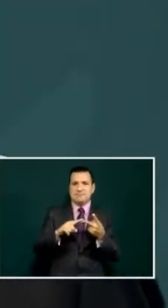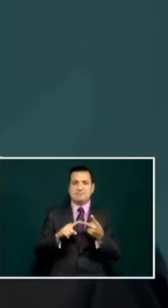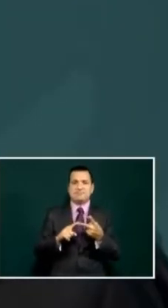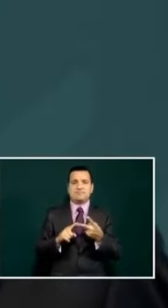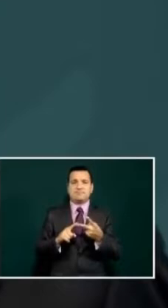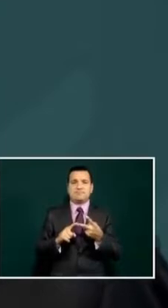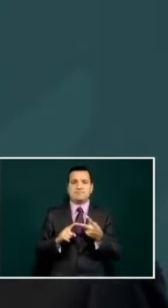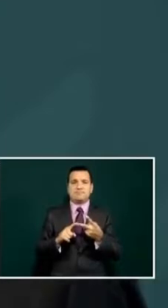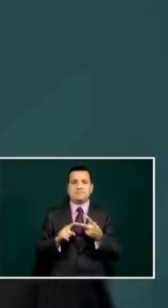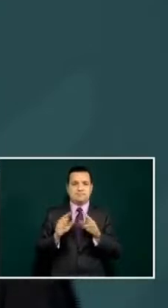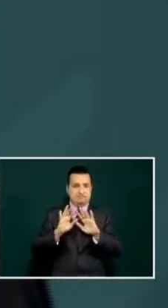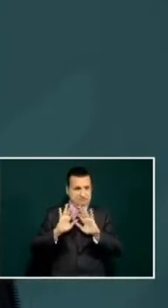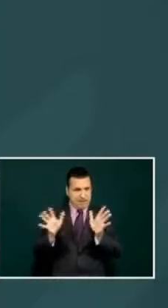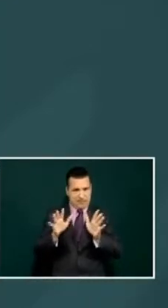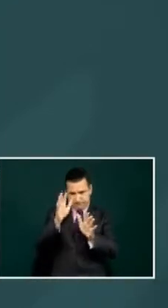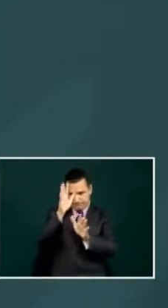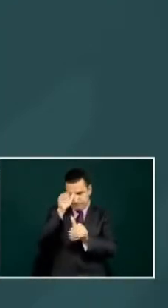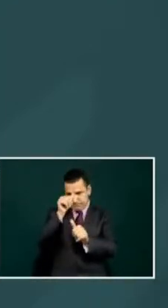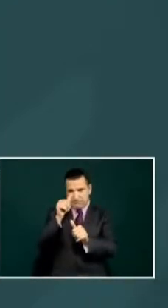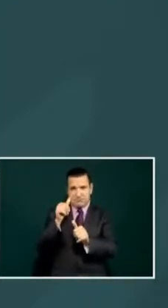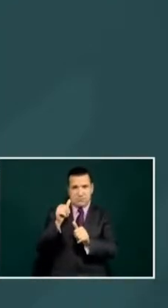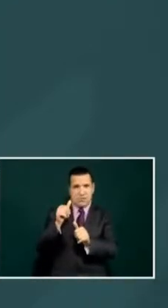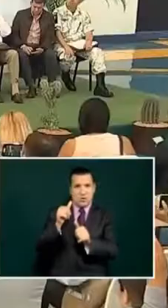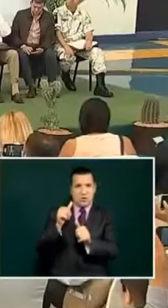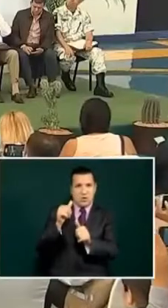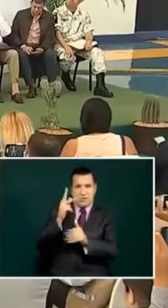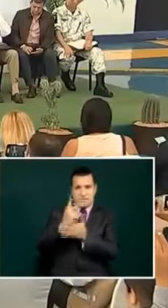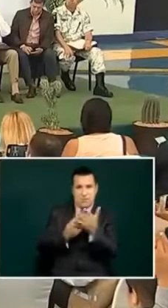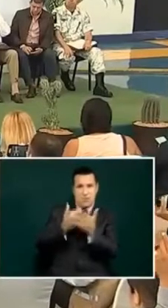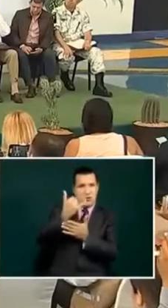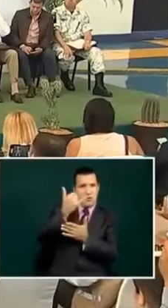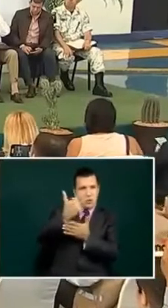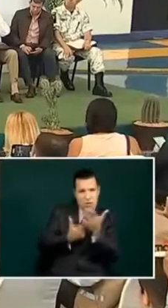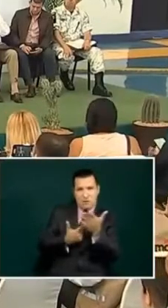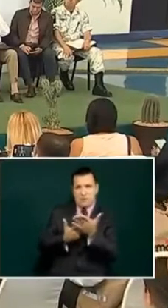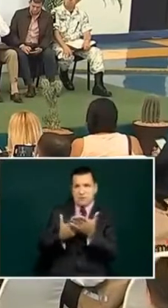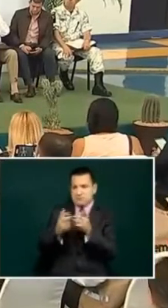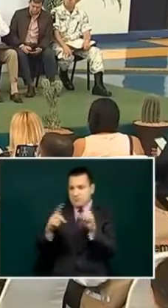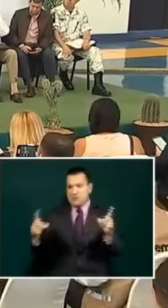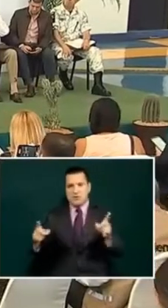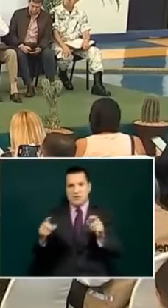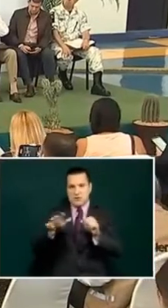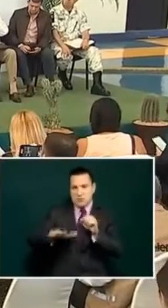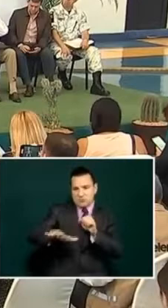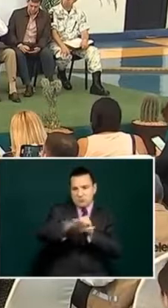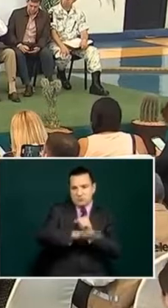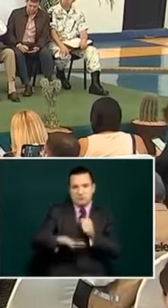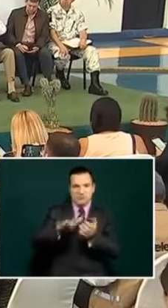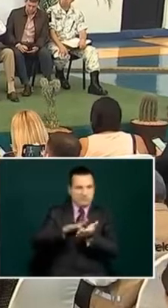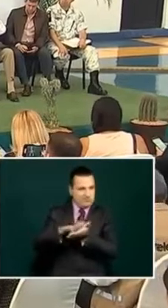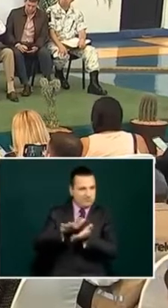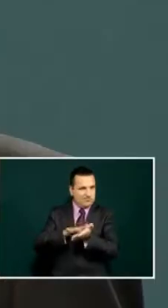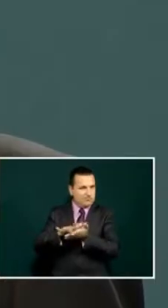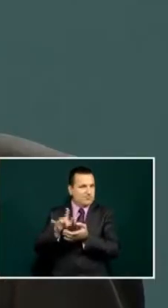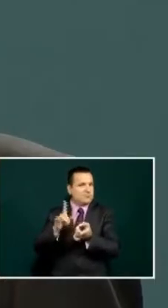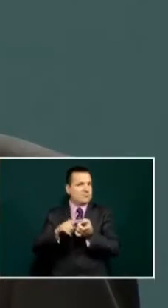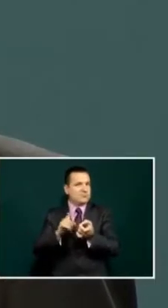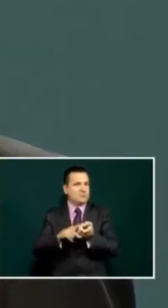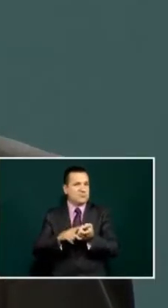they are now taking some programs for development urban development